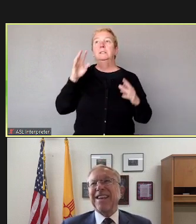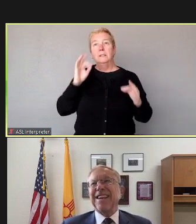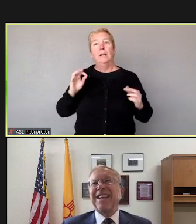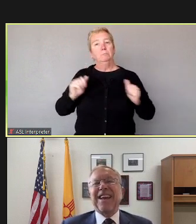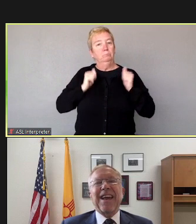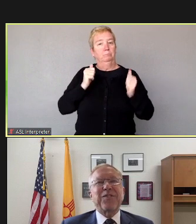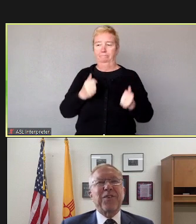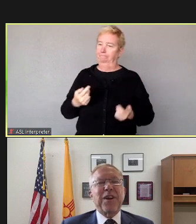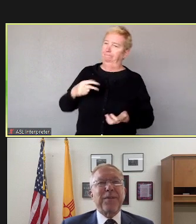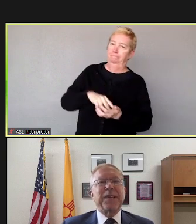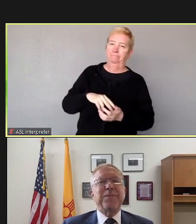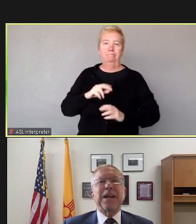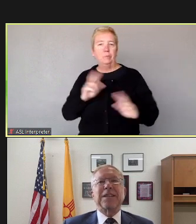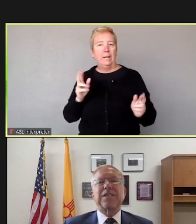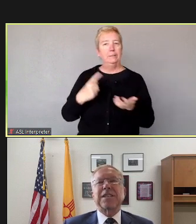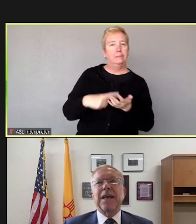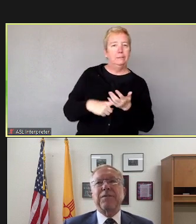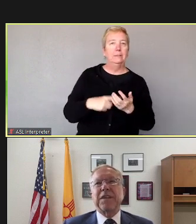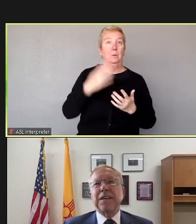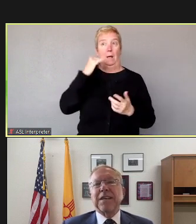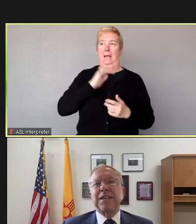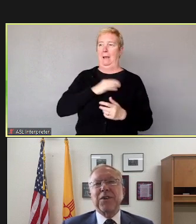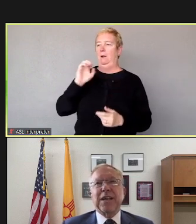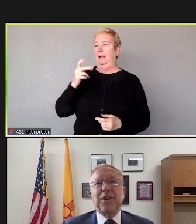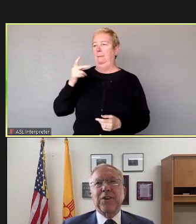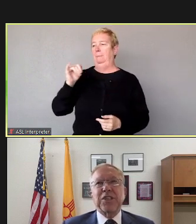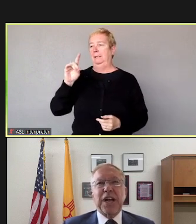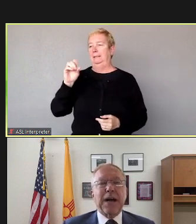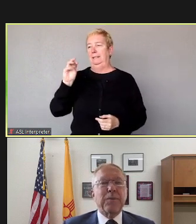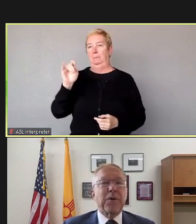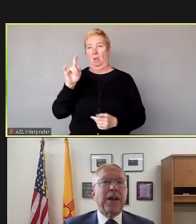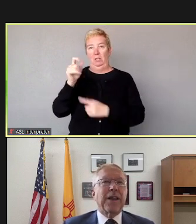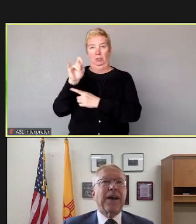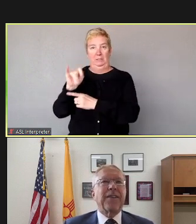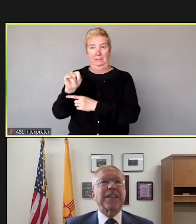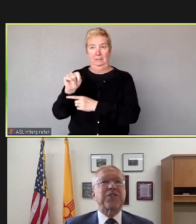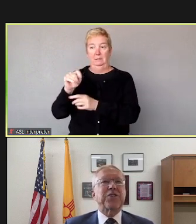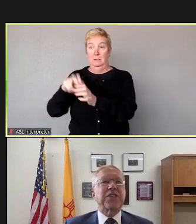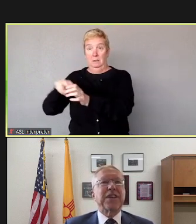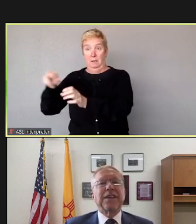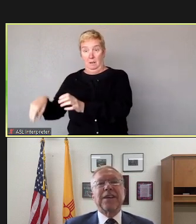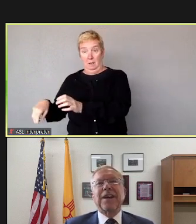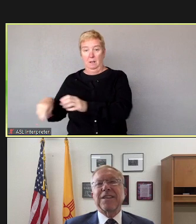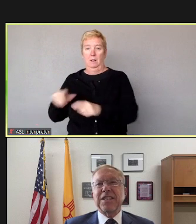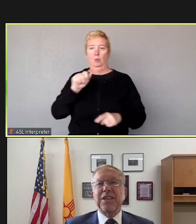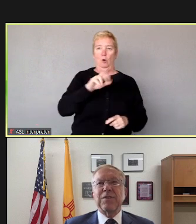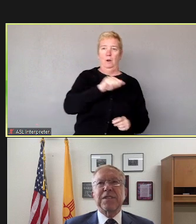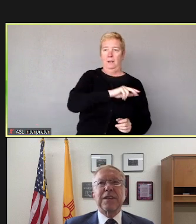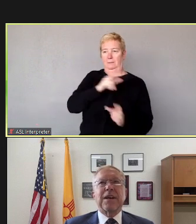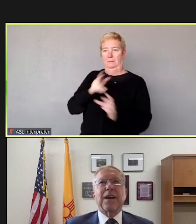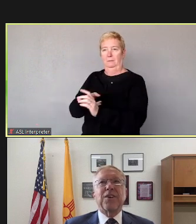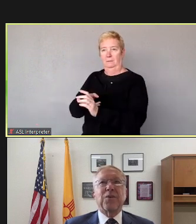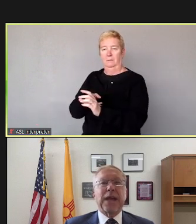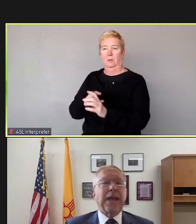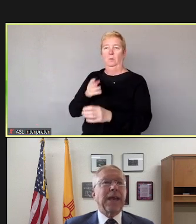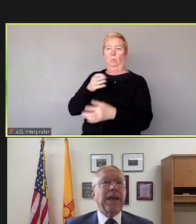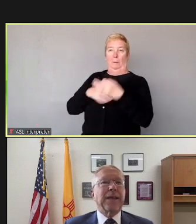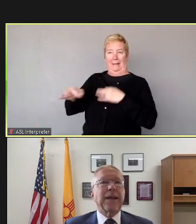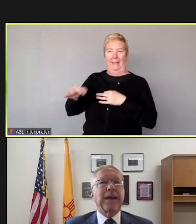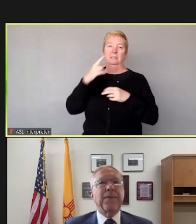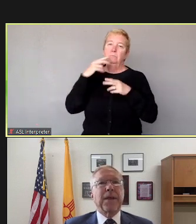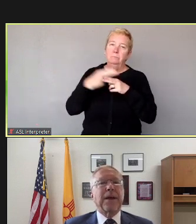in. And after our epidemiologist left, is doing a good job while that search continues